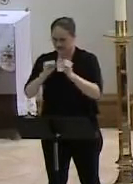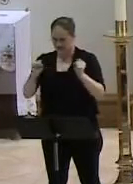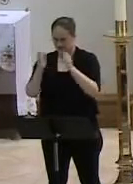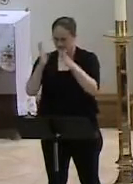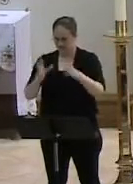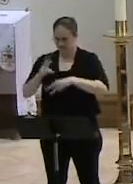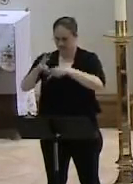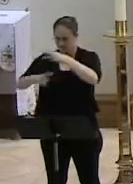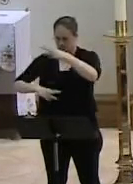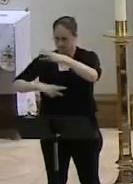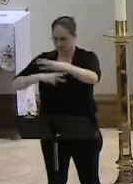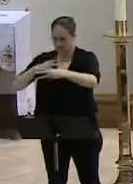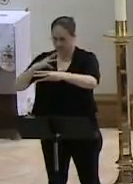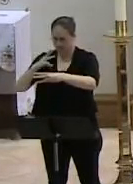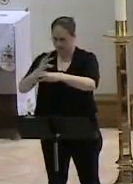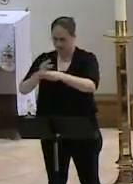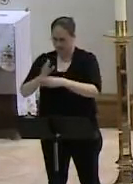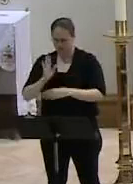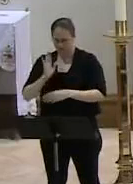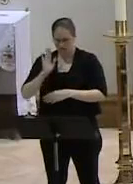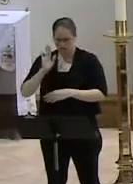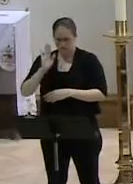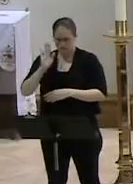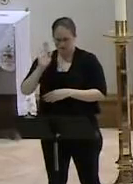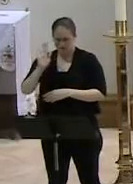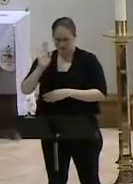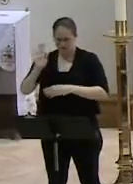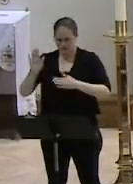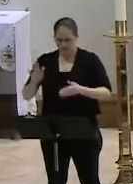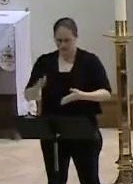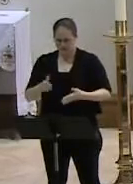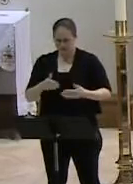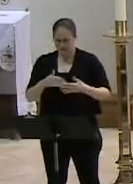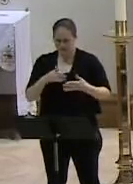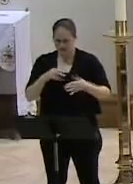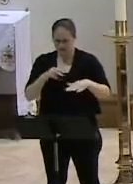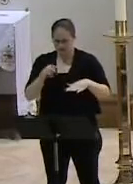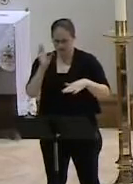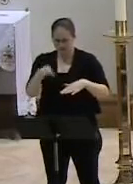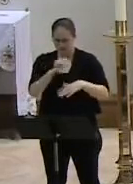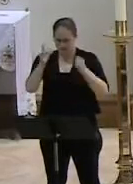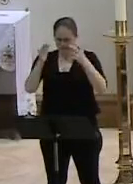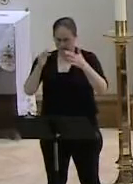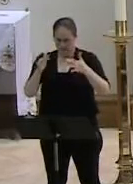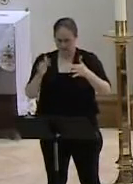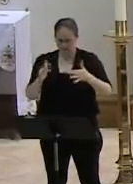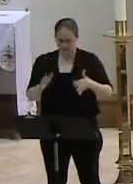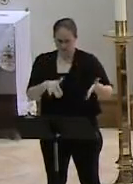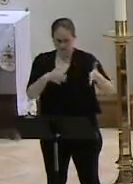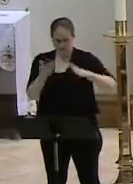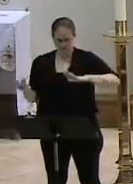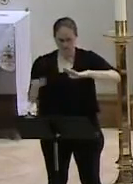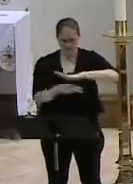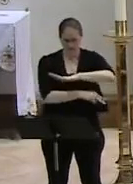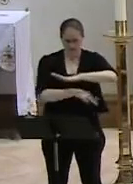Save us, Savior of the world, for by your cross and